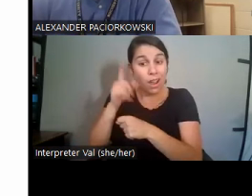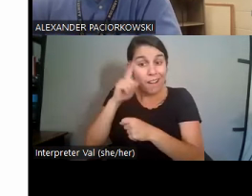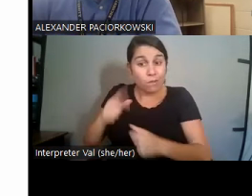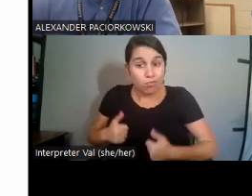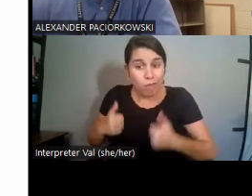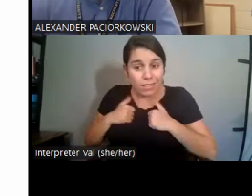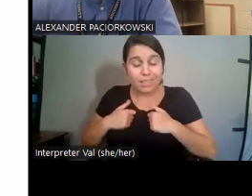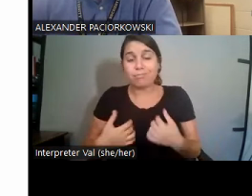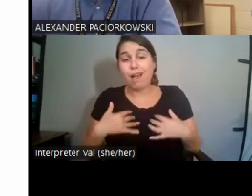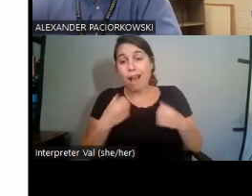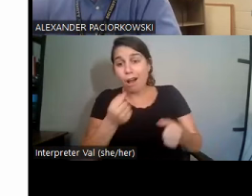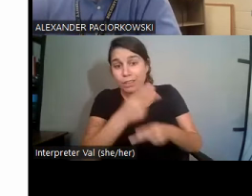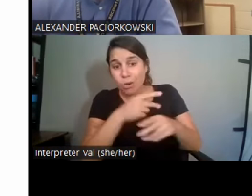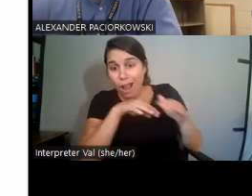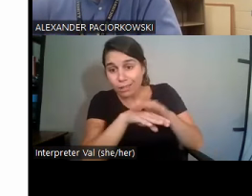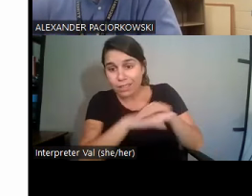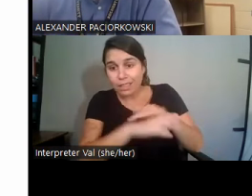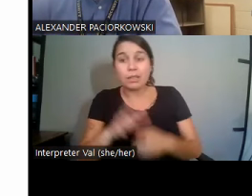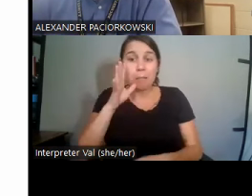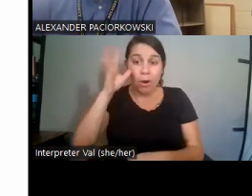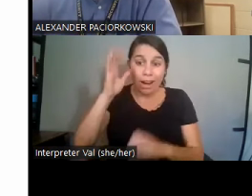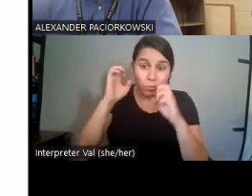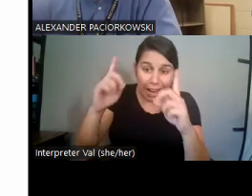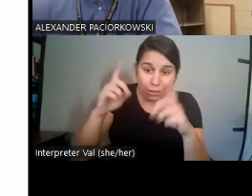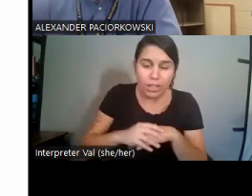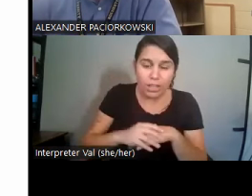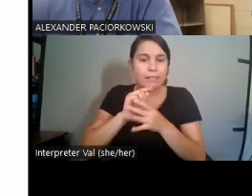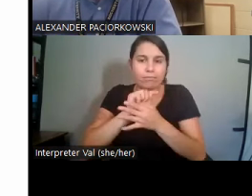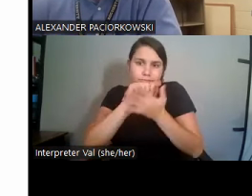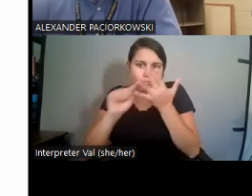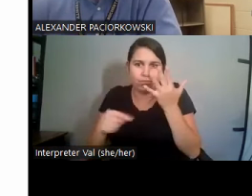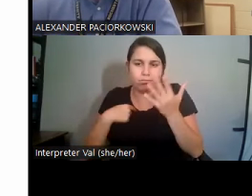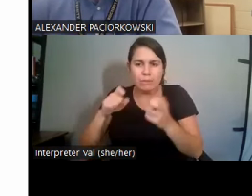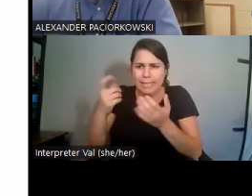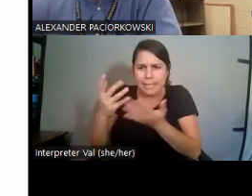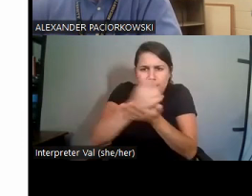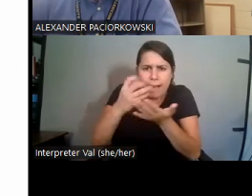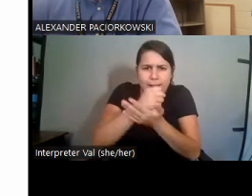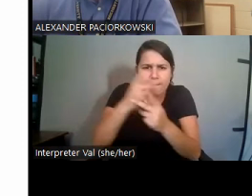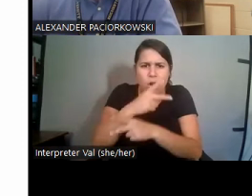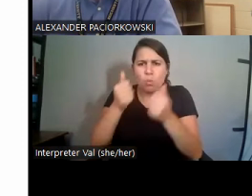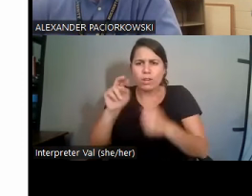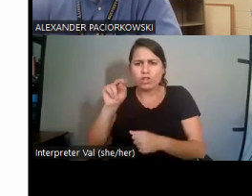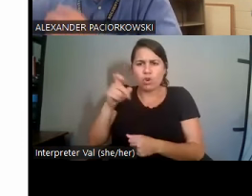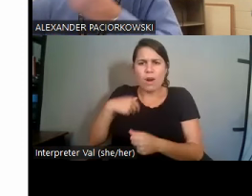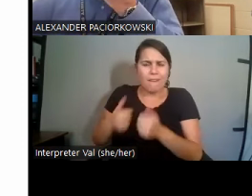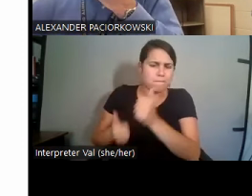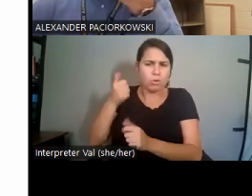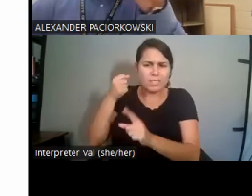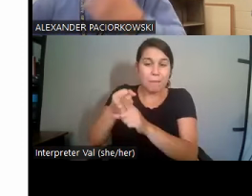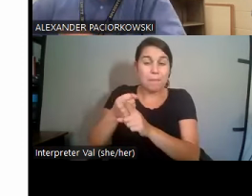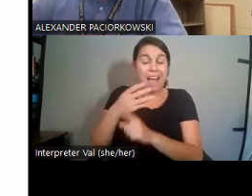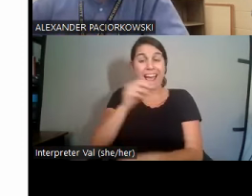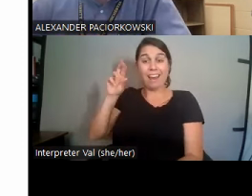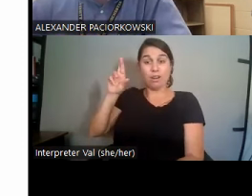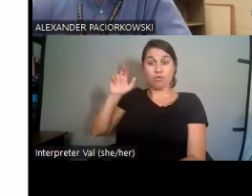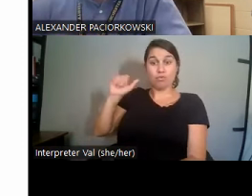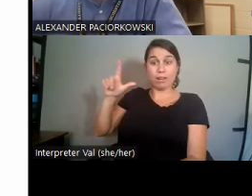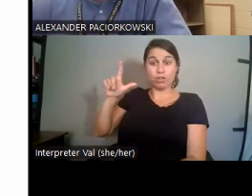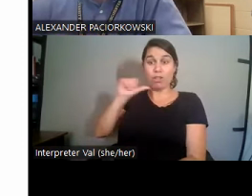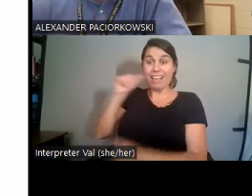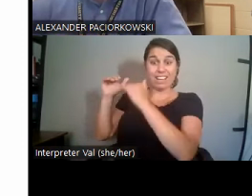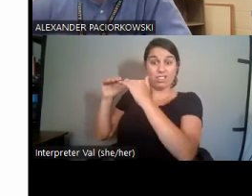access, whether it's parent education level, whether it's something else, and also what do the experiences of racial injustice have on this overall predictive